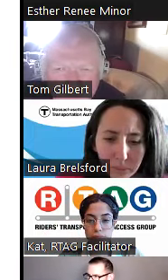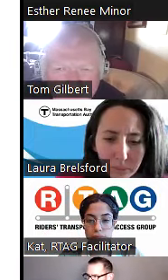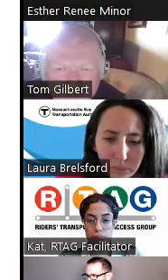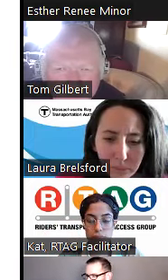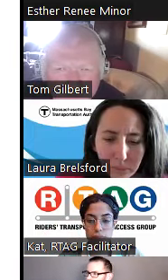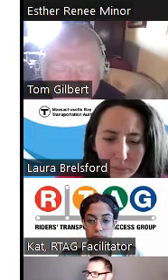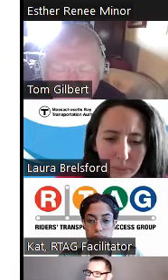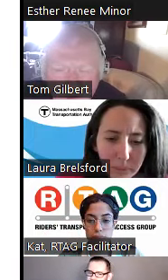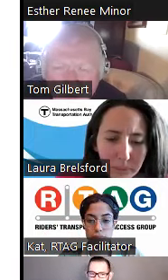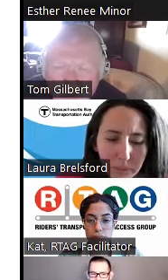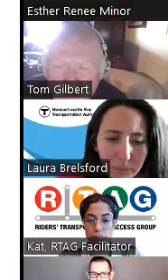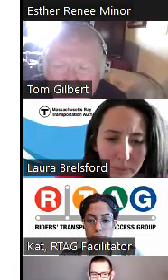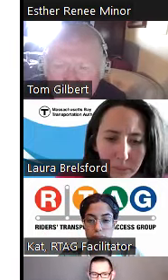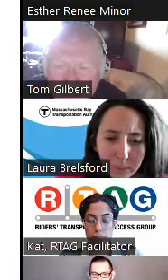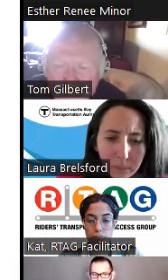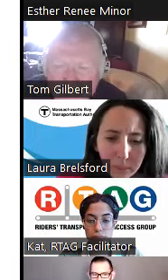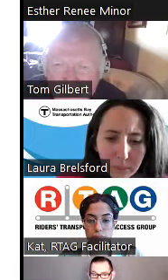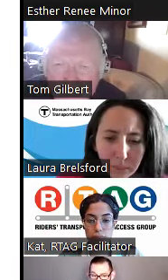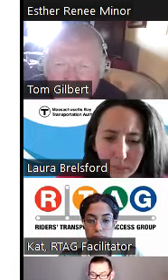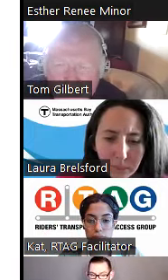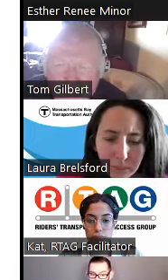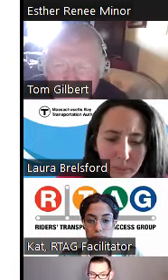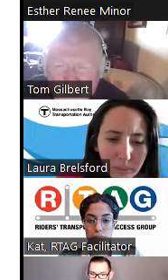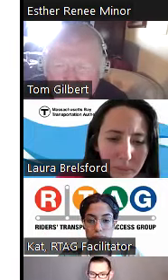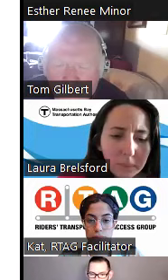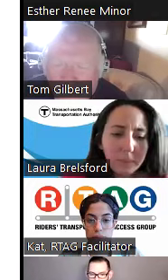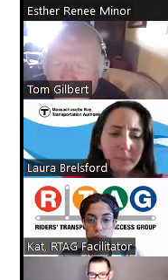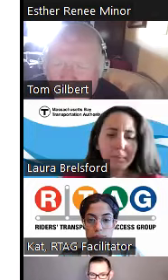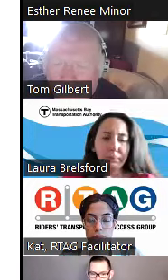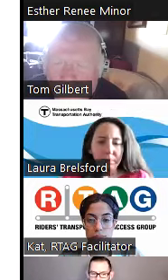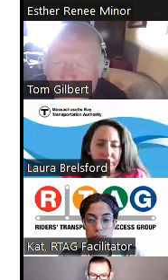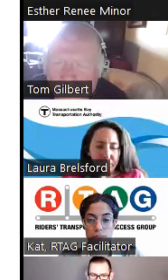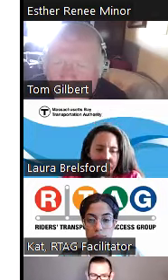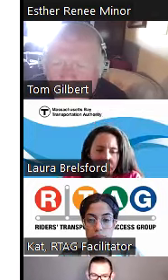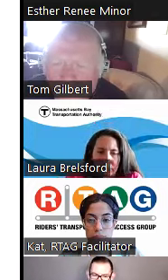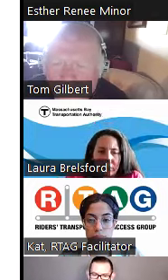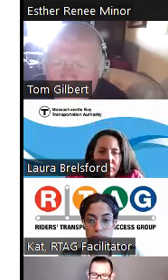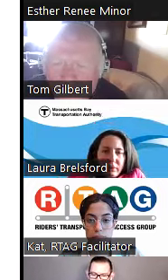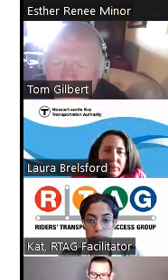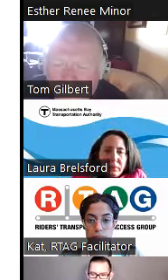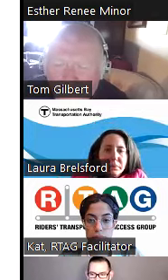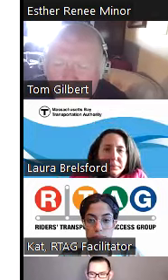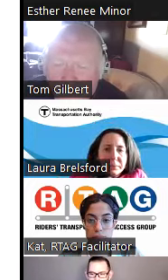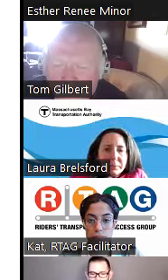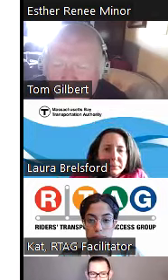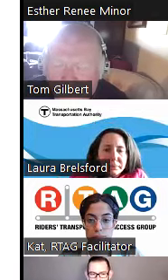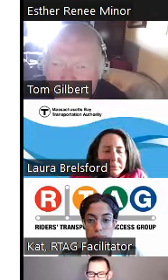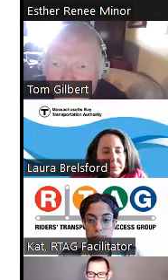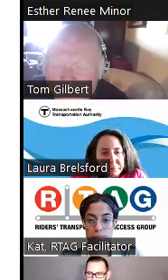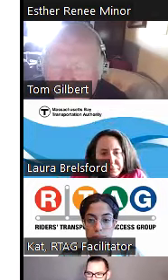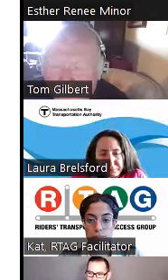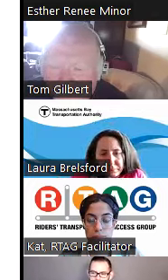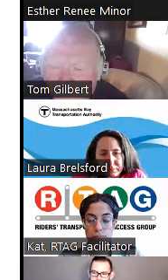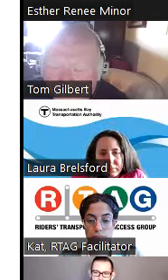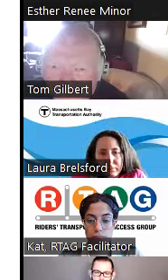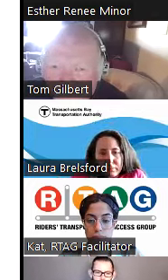that was causing this issue at some stations. Yeah, where it wasn't in sync with the train